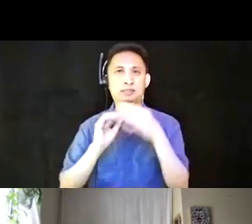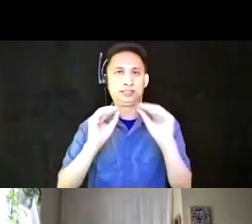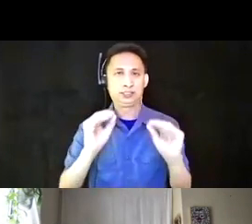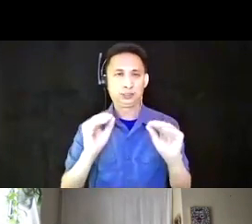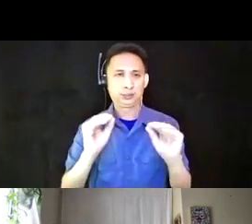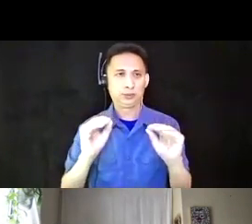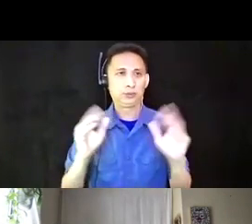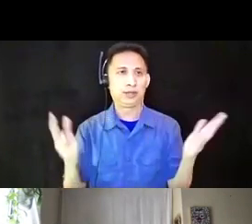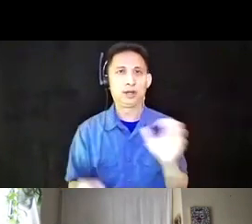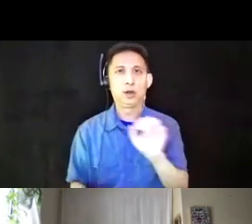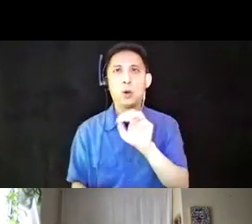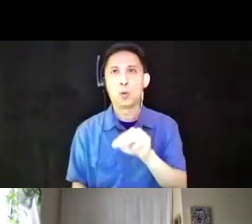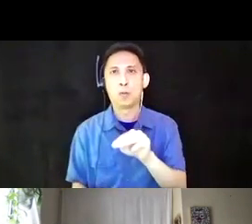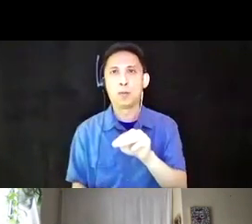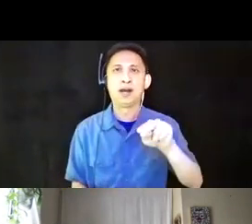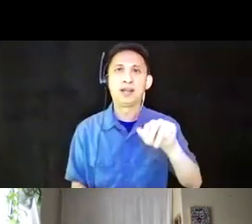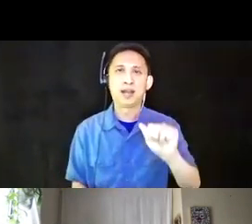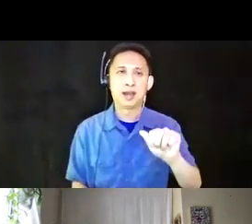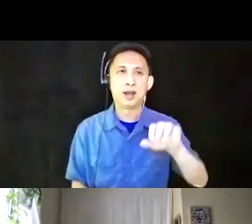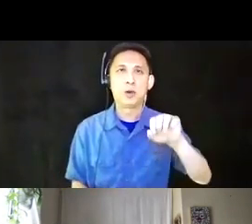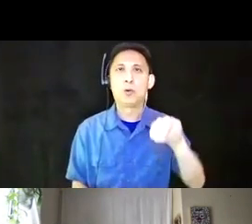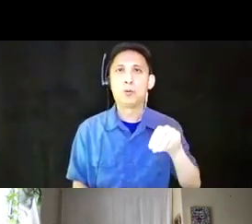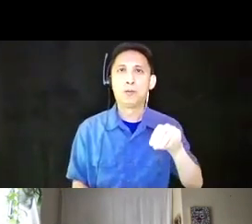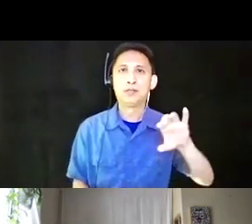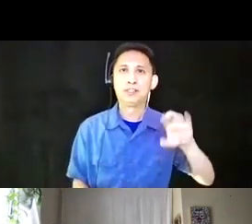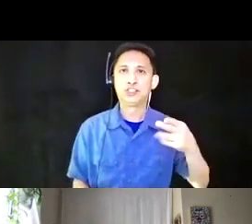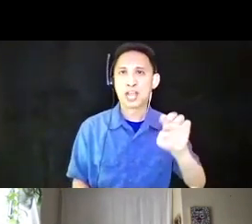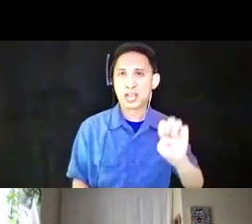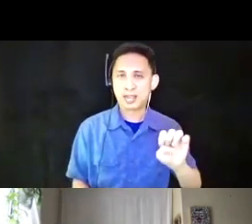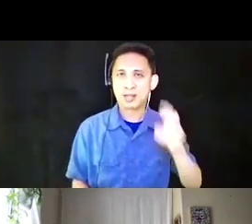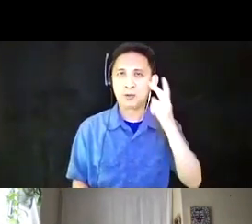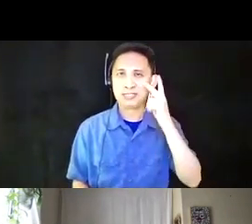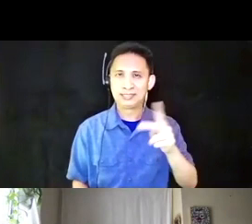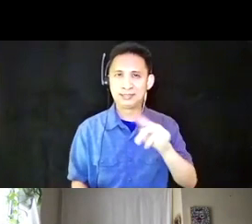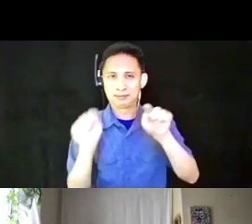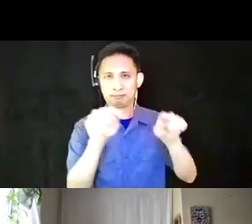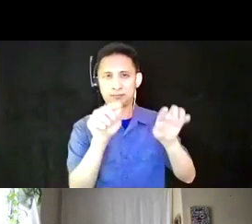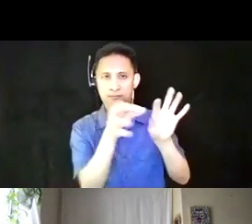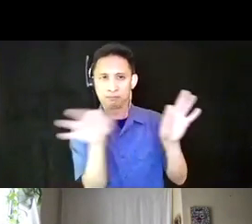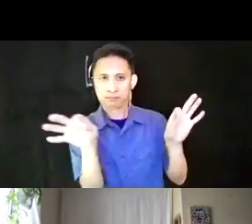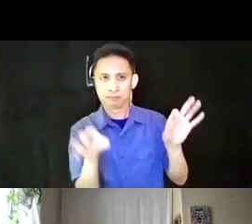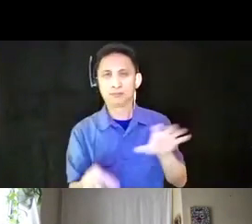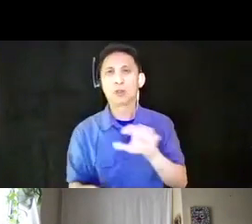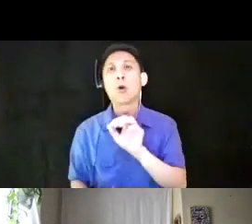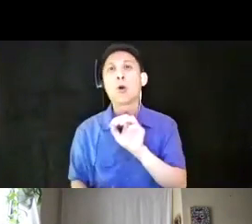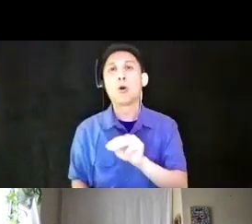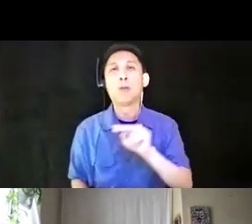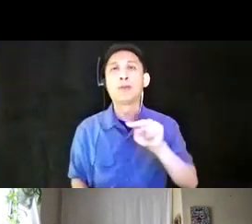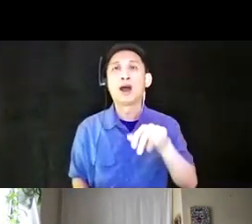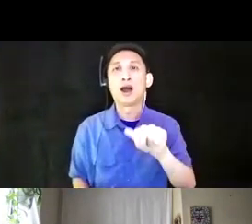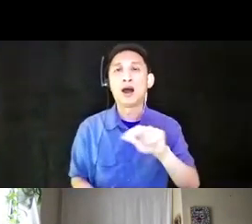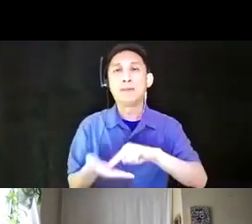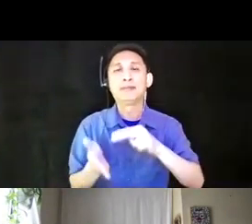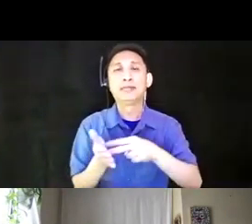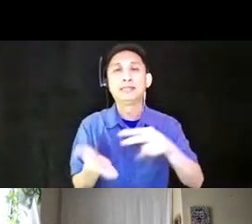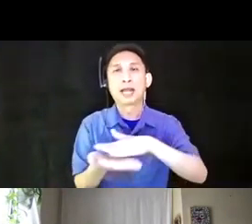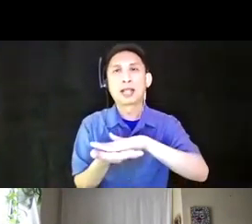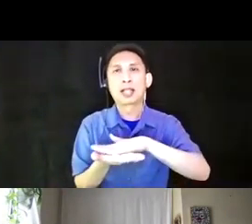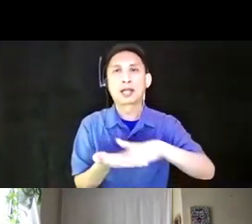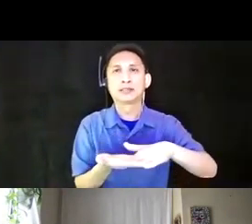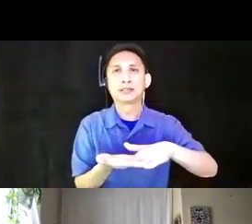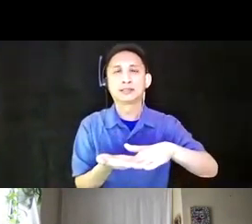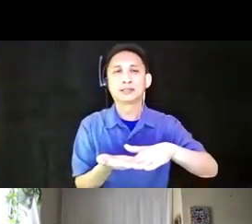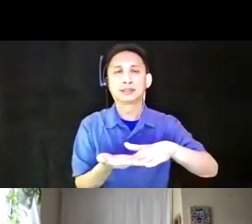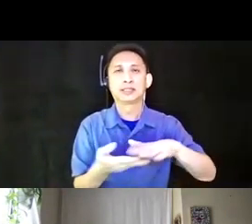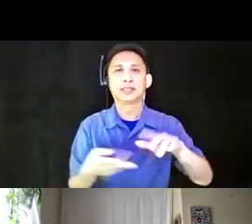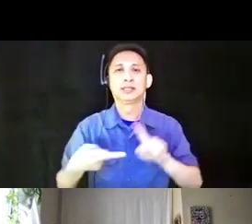It's Om Na Om Cha. Om Na is to cleanse and to purify, and Om Cha